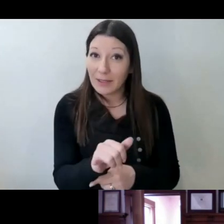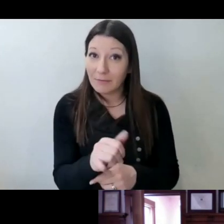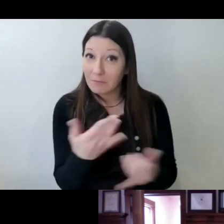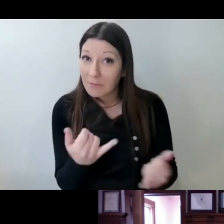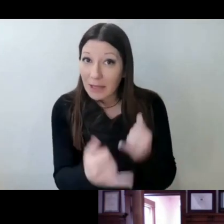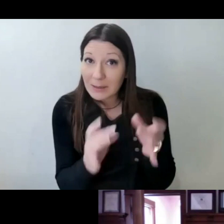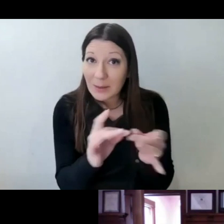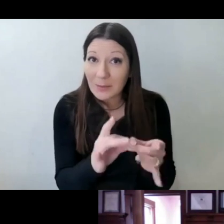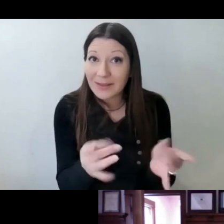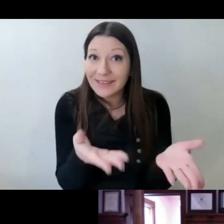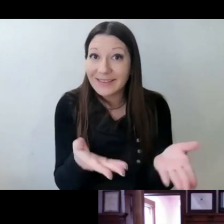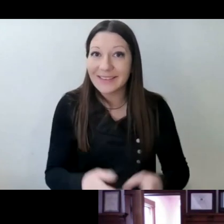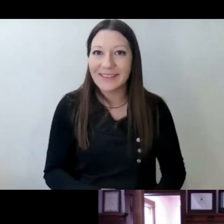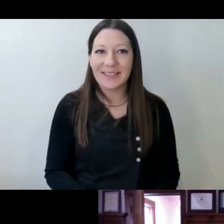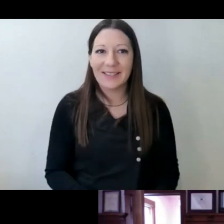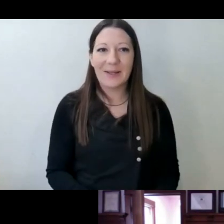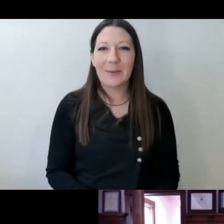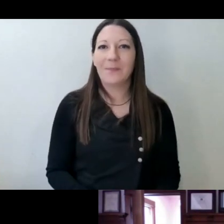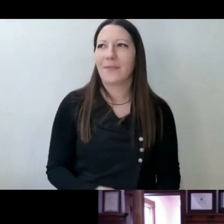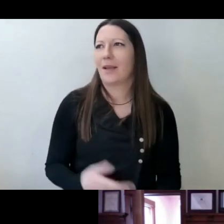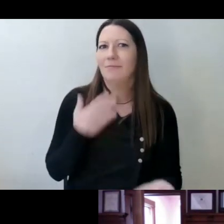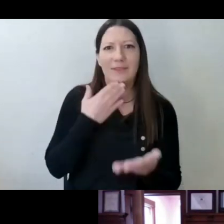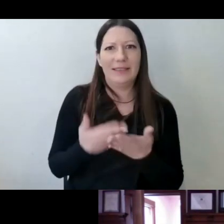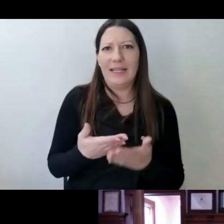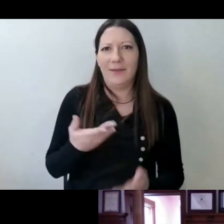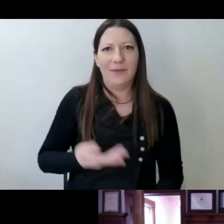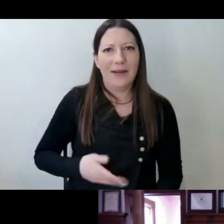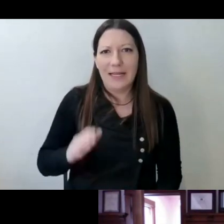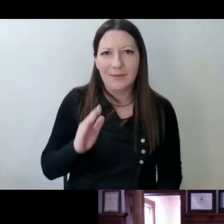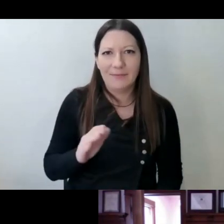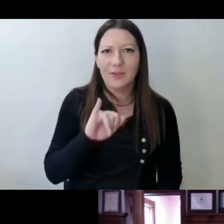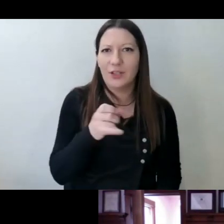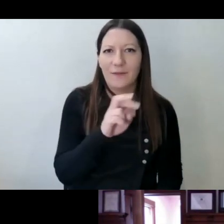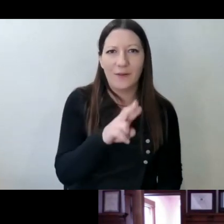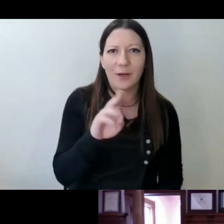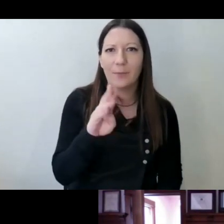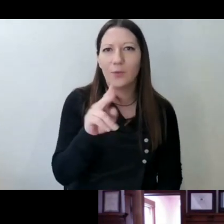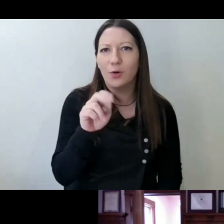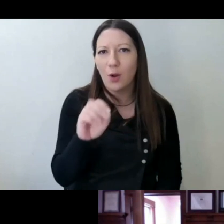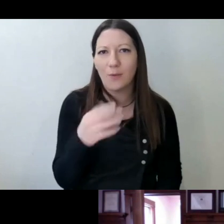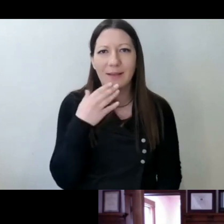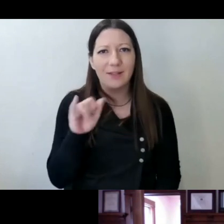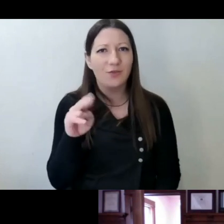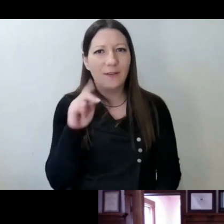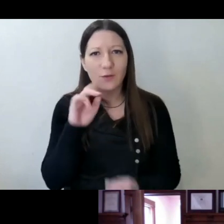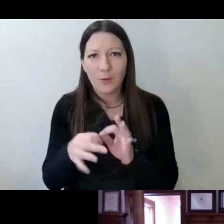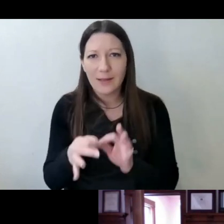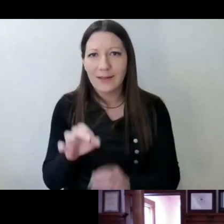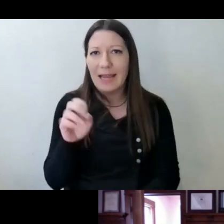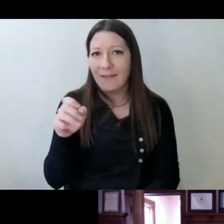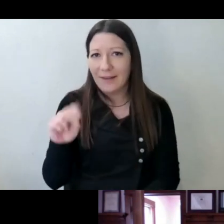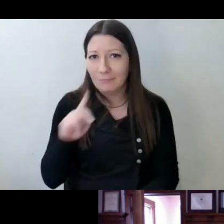you'd like to share? Just thank you so much for having me, Jennifer and Bruno, and thank you, Jen, for interpreting, and Evan for being on the back